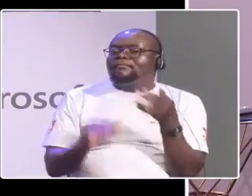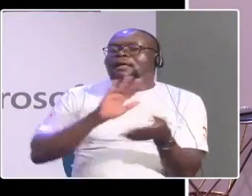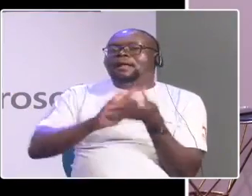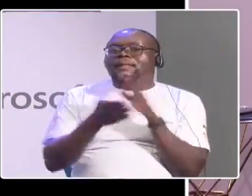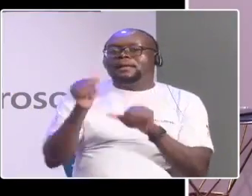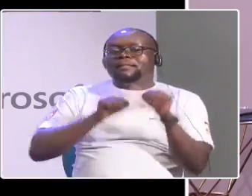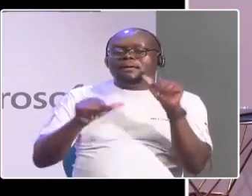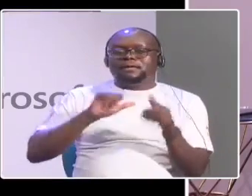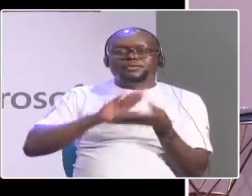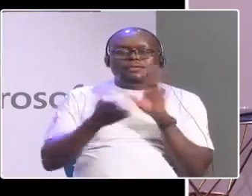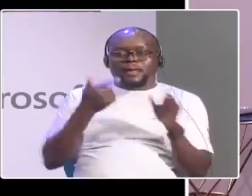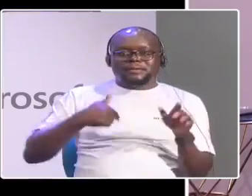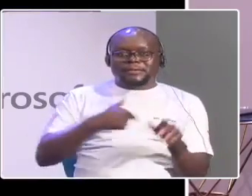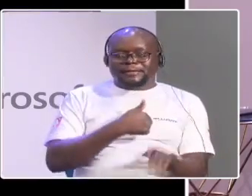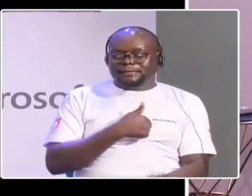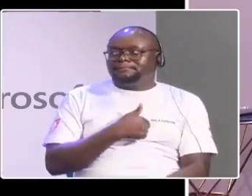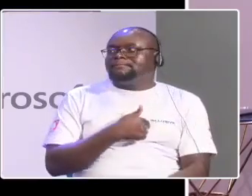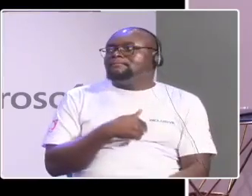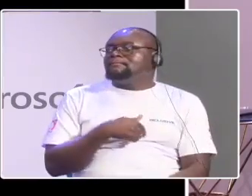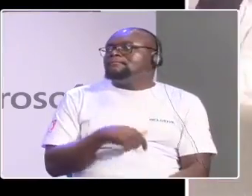us. Okay.